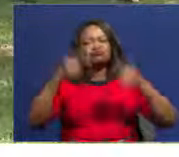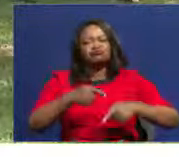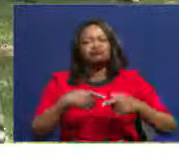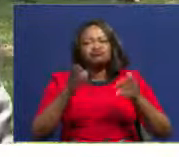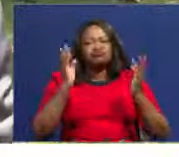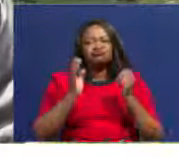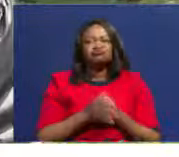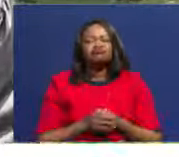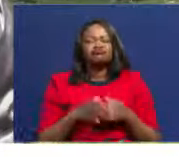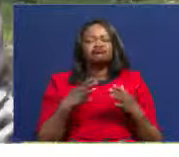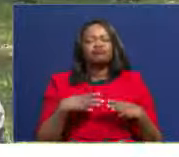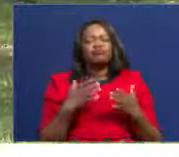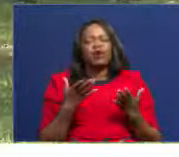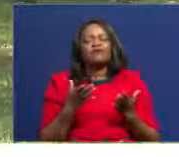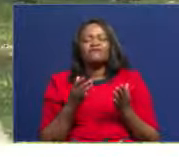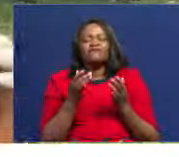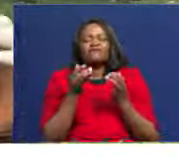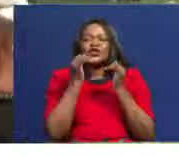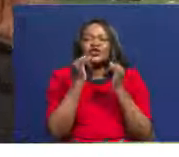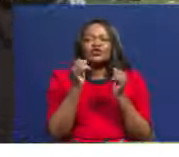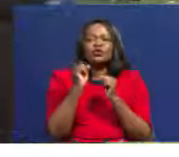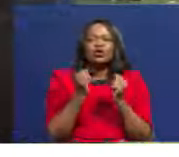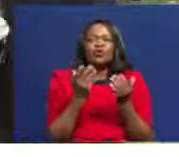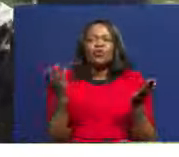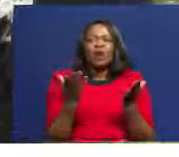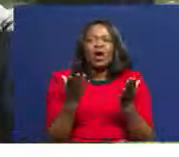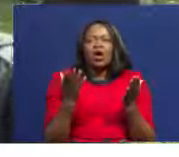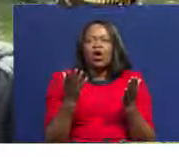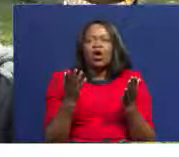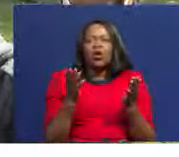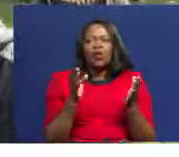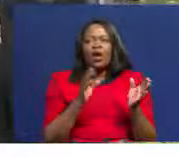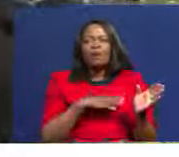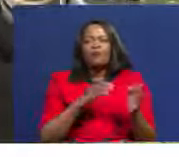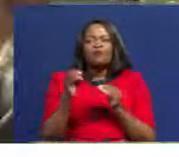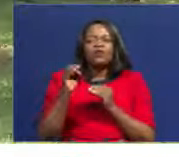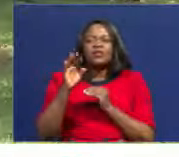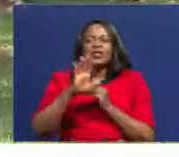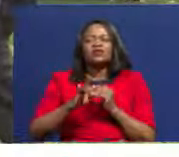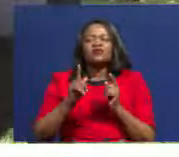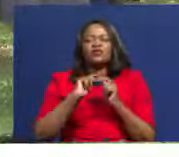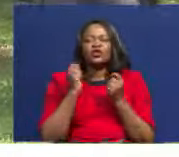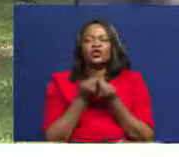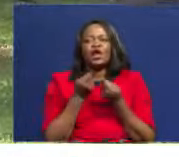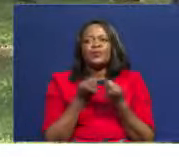guys have come with a new strategy whereby we have removed that cocoon of